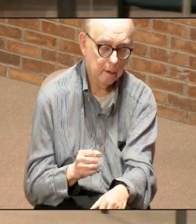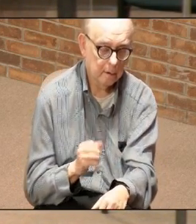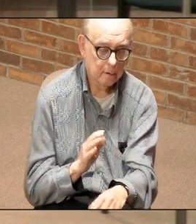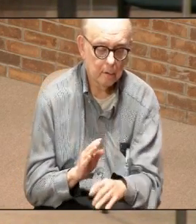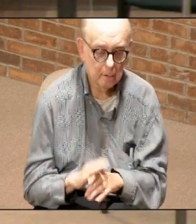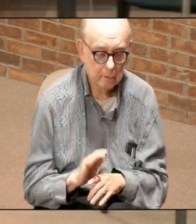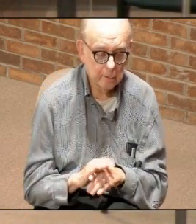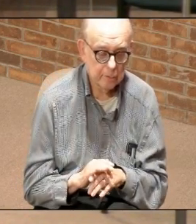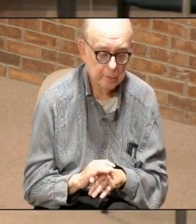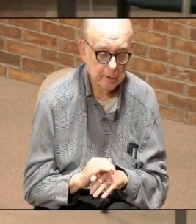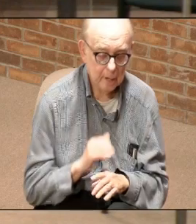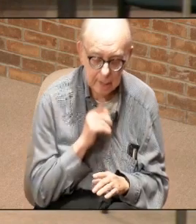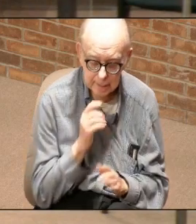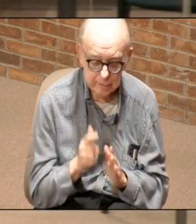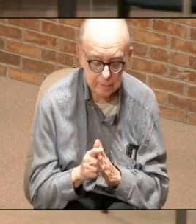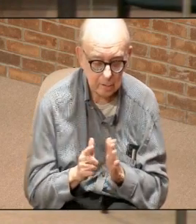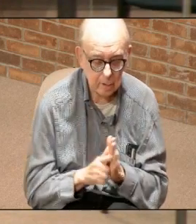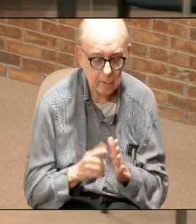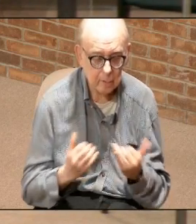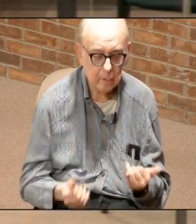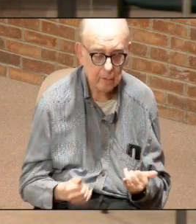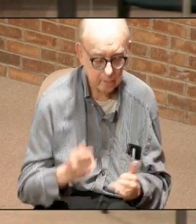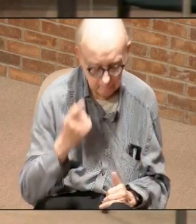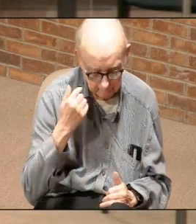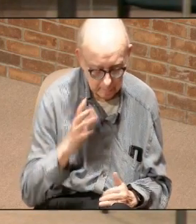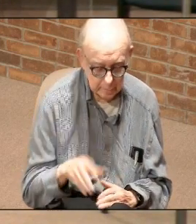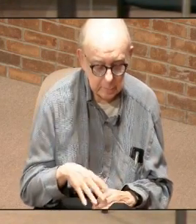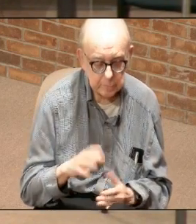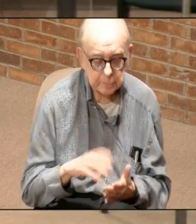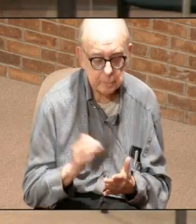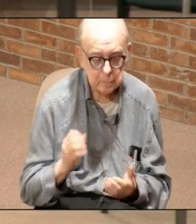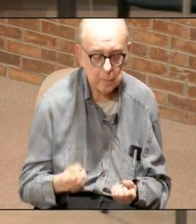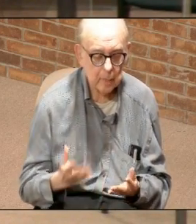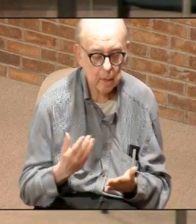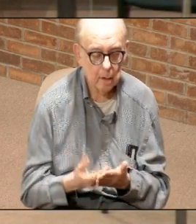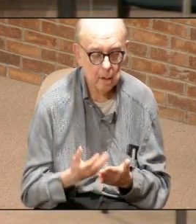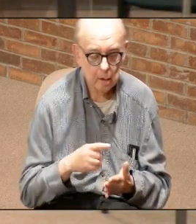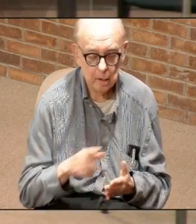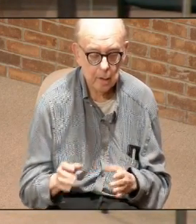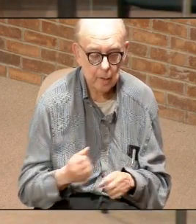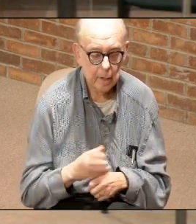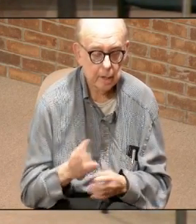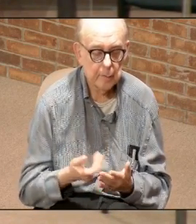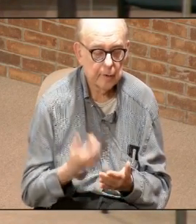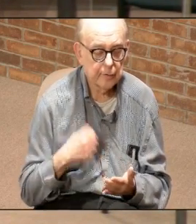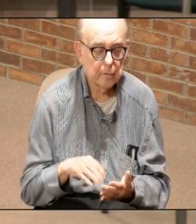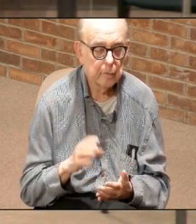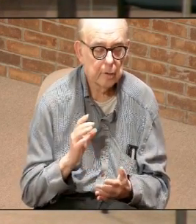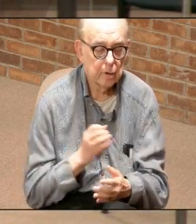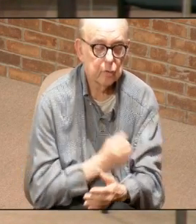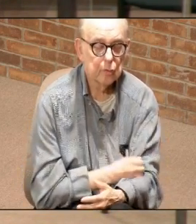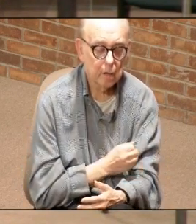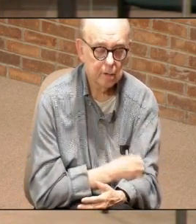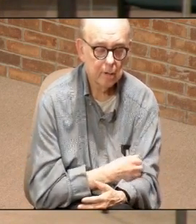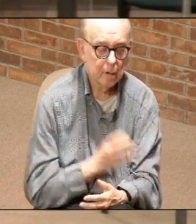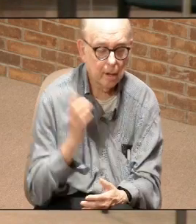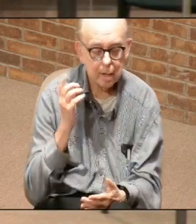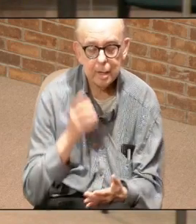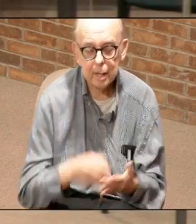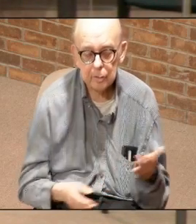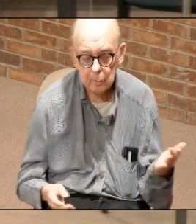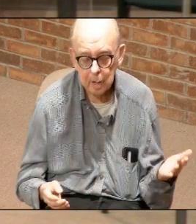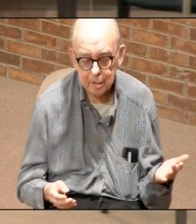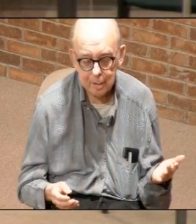used to be illegal. But now the government has found out how much money they can make off the drugs. So guess